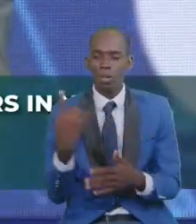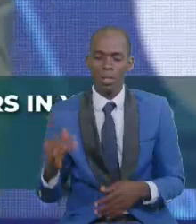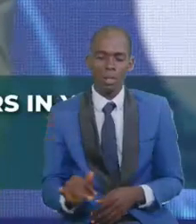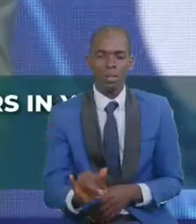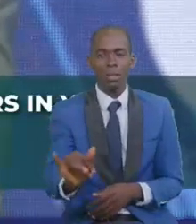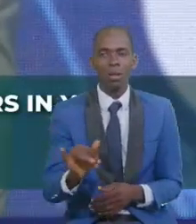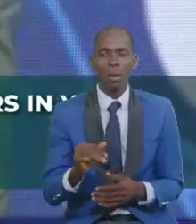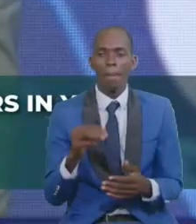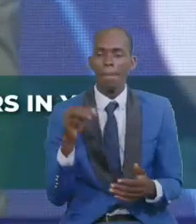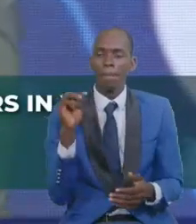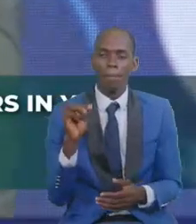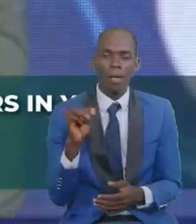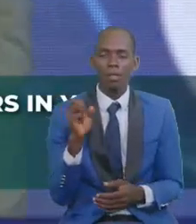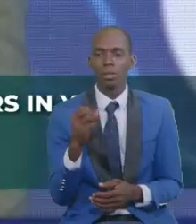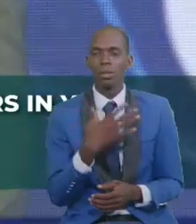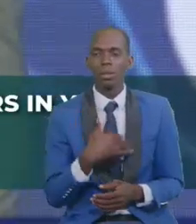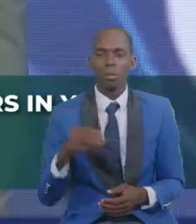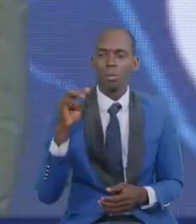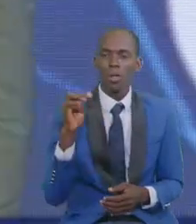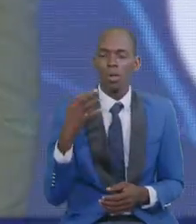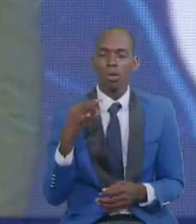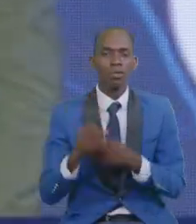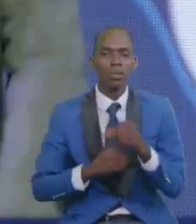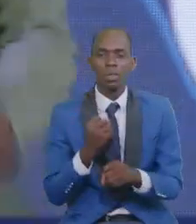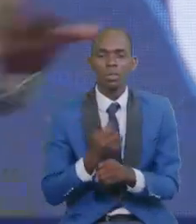millions and millions of years of existence.